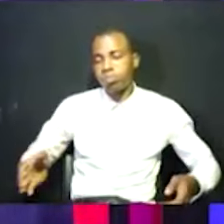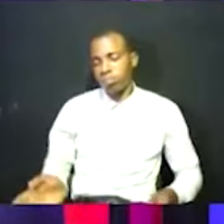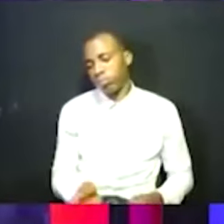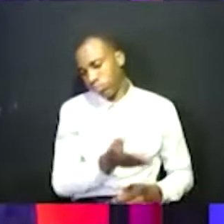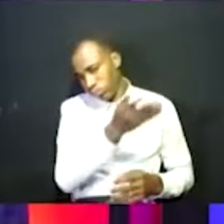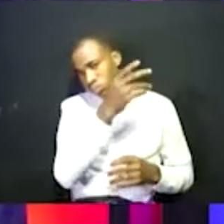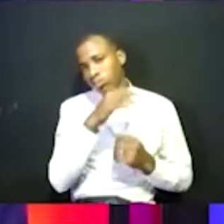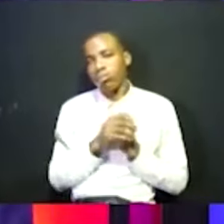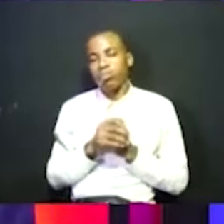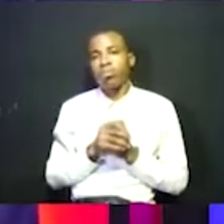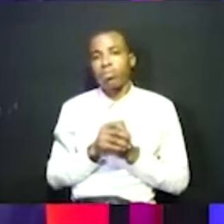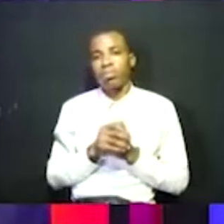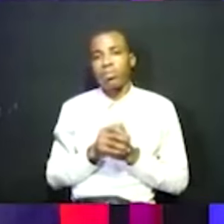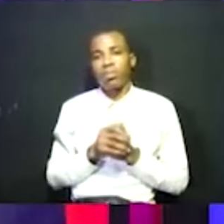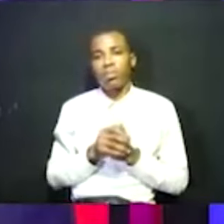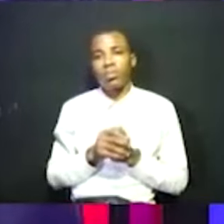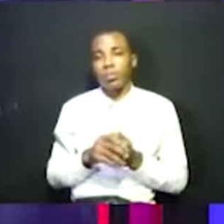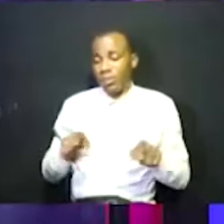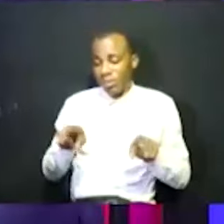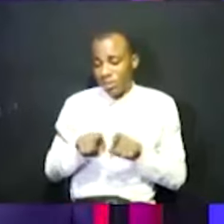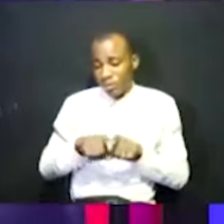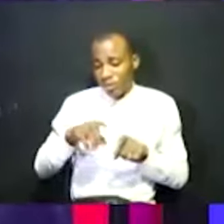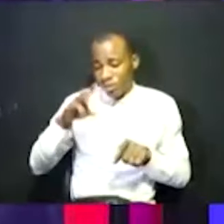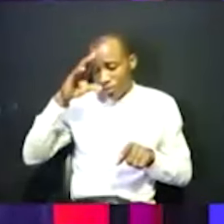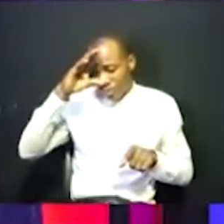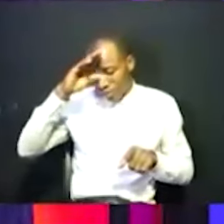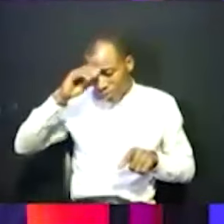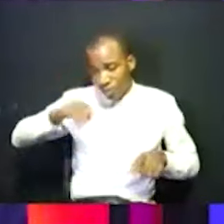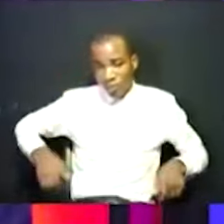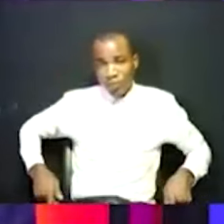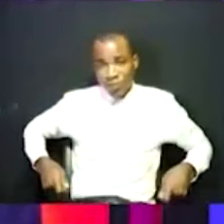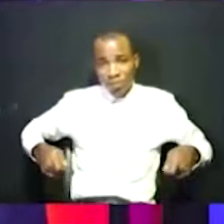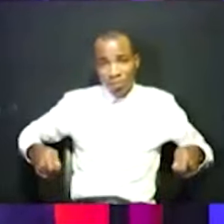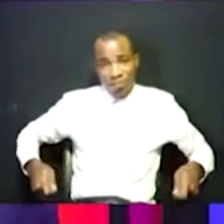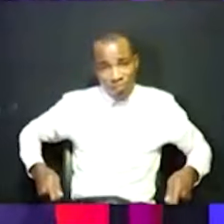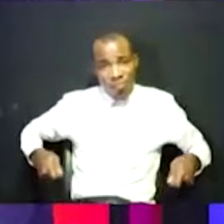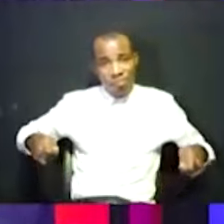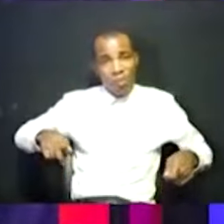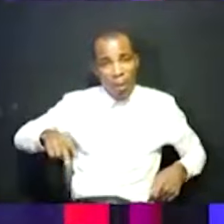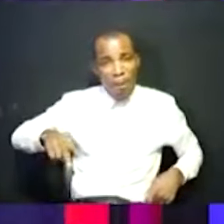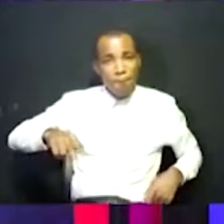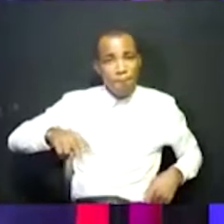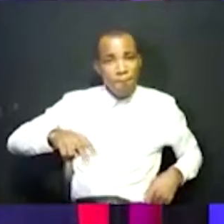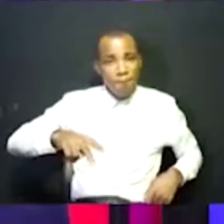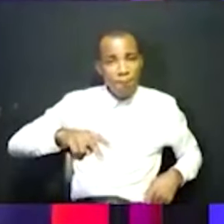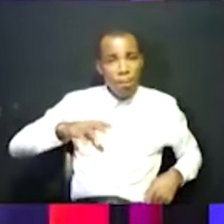he was being wheeled out, he made a request.